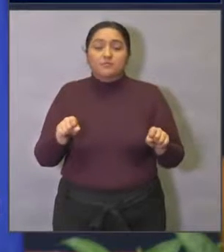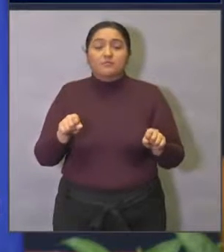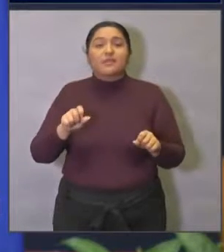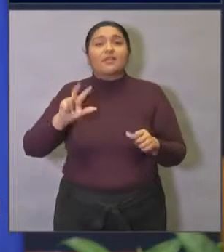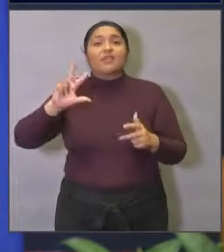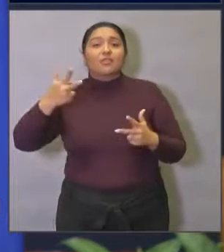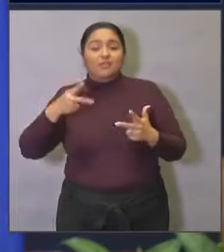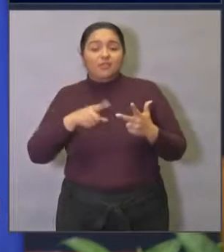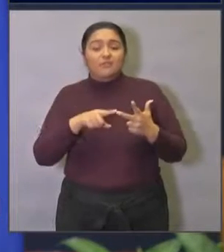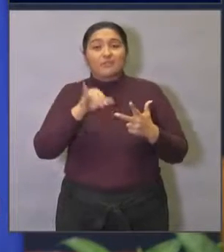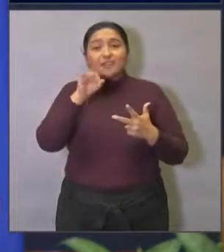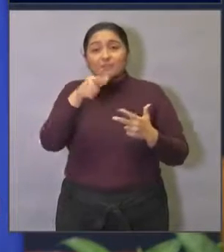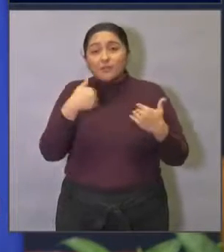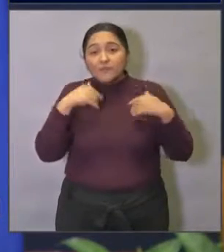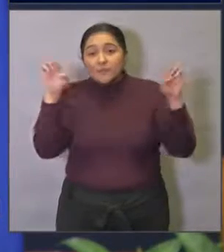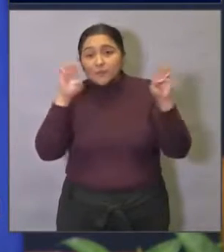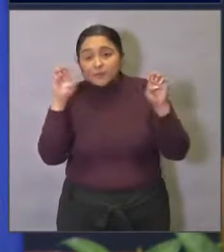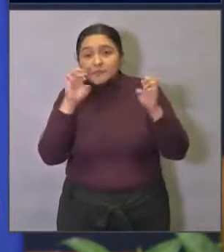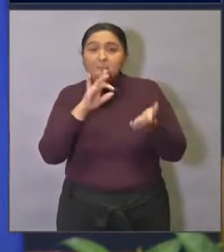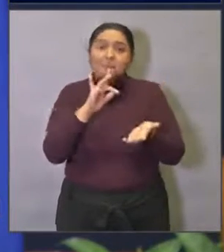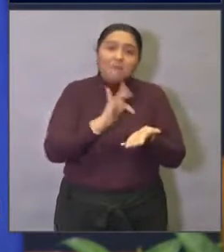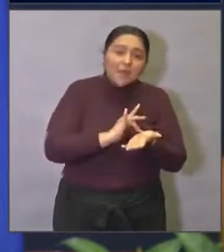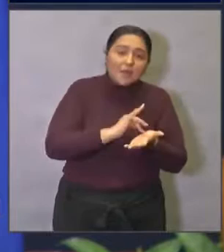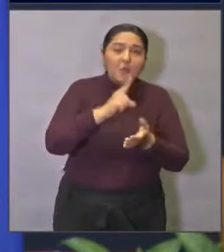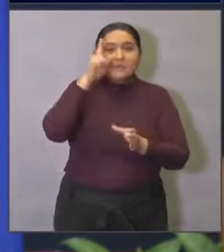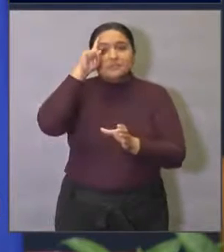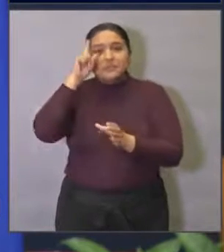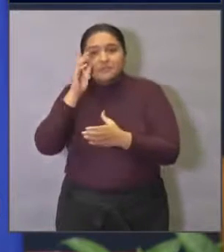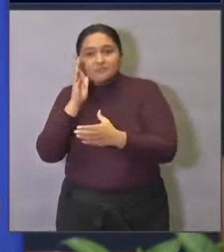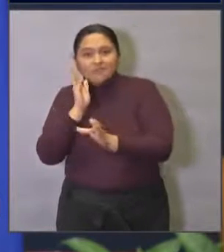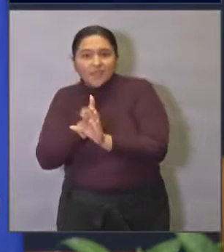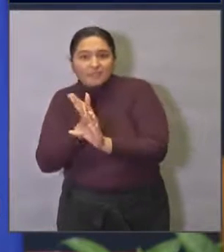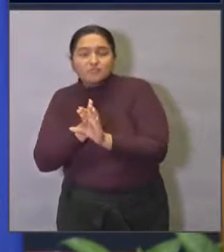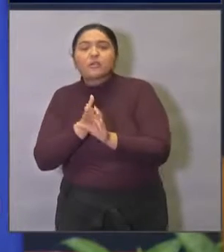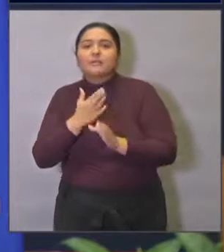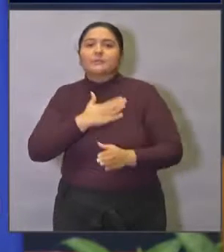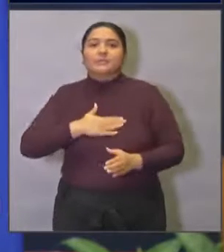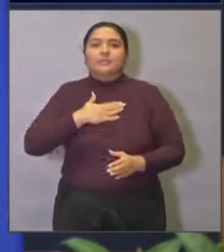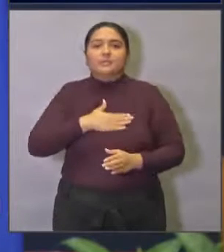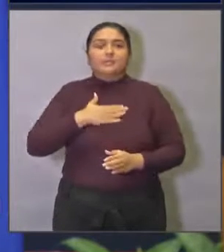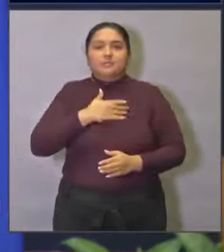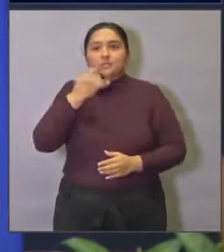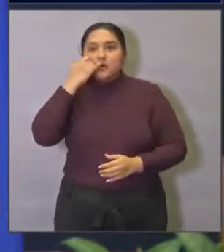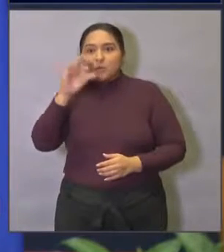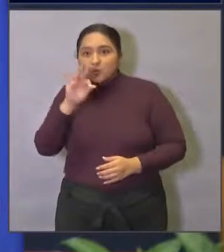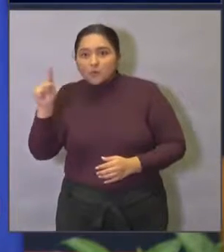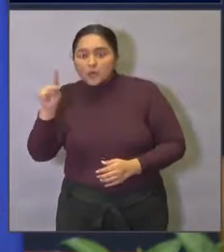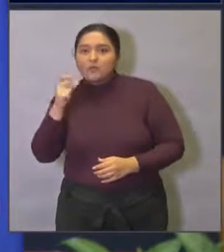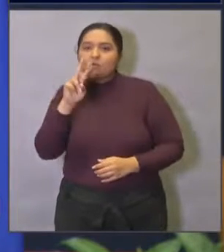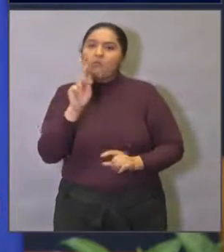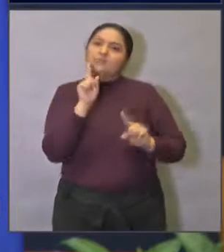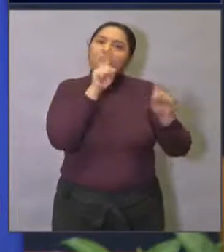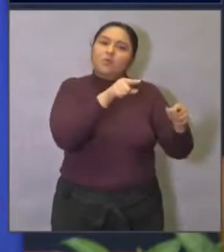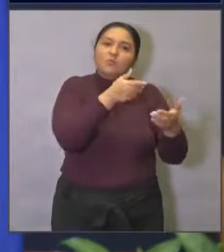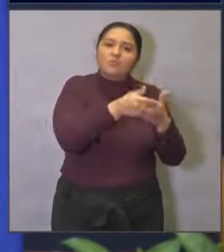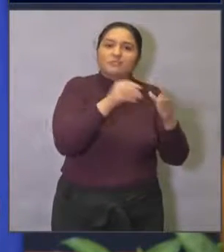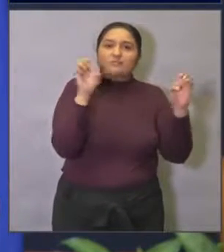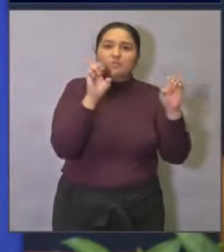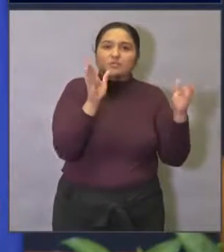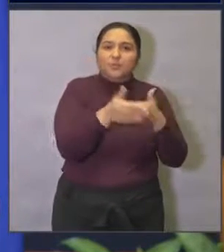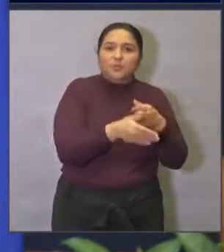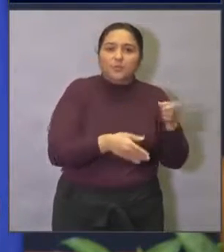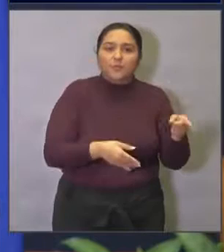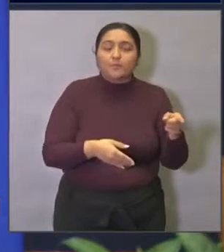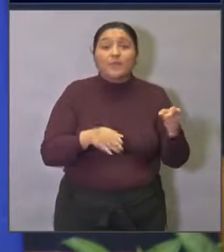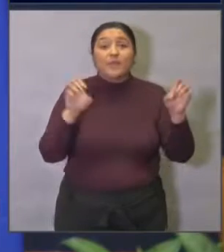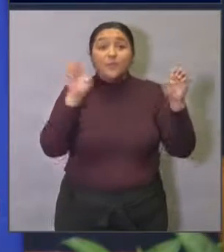or psychiatric emergency, please do call 911 or go to your nearest emergency department. Emergency departments